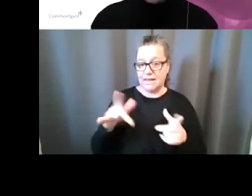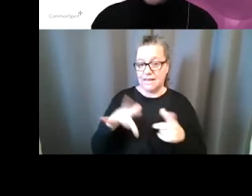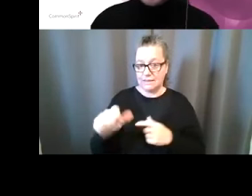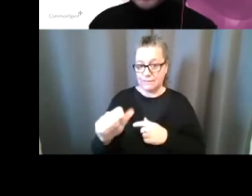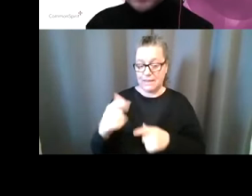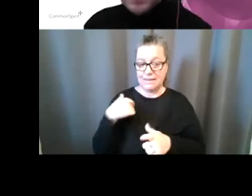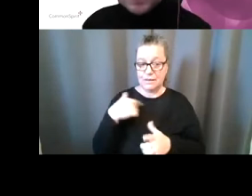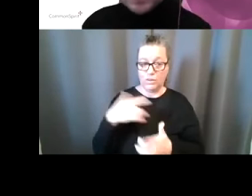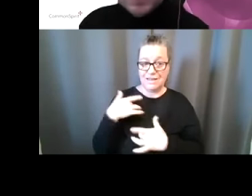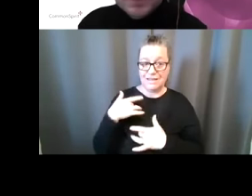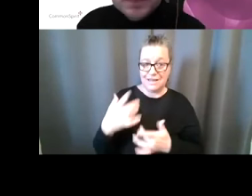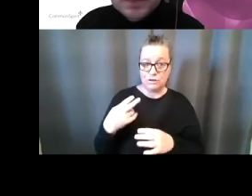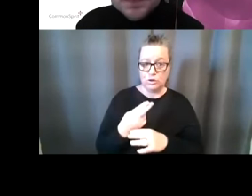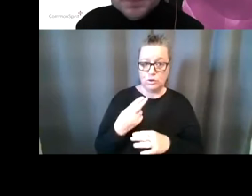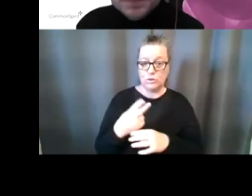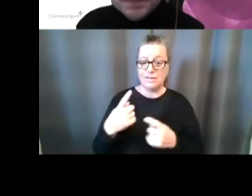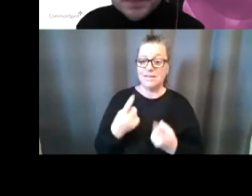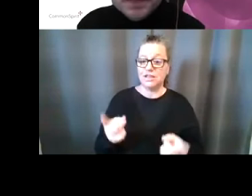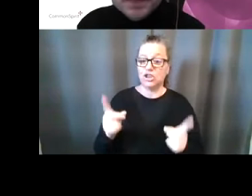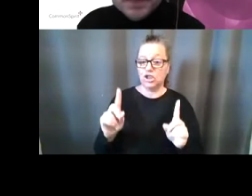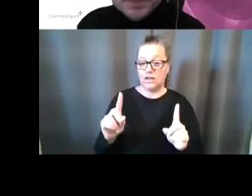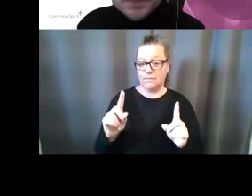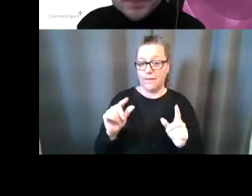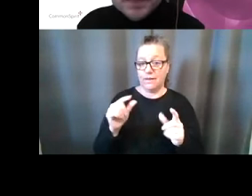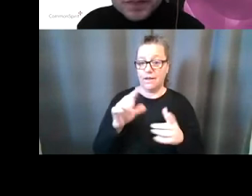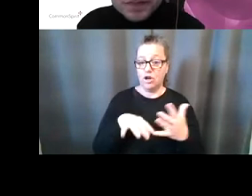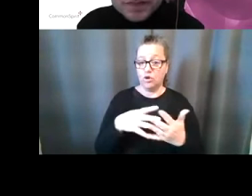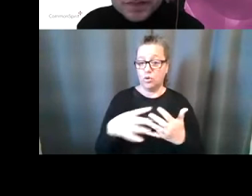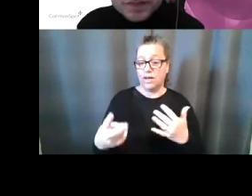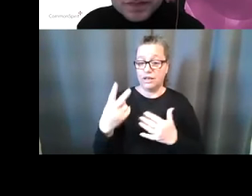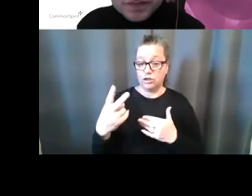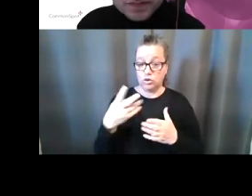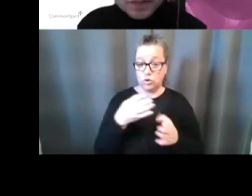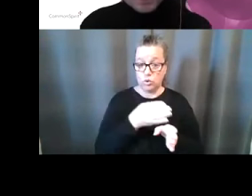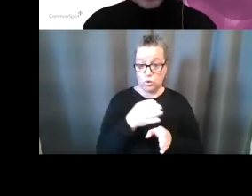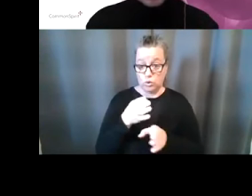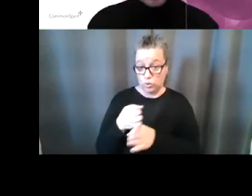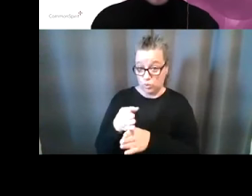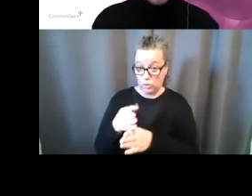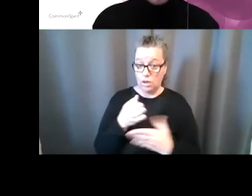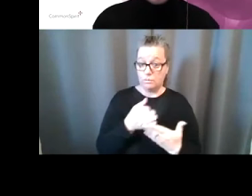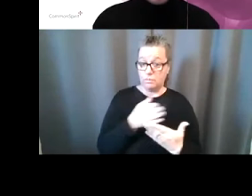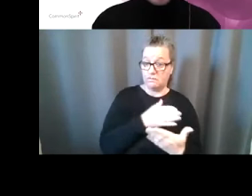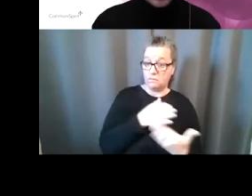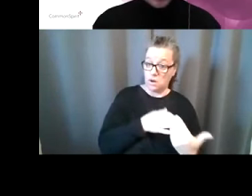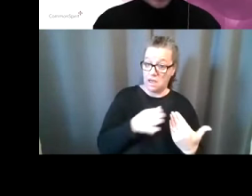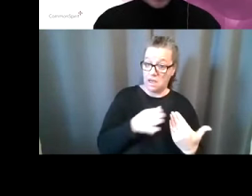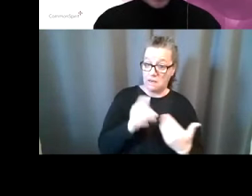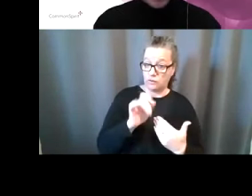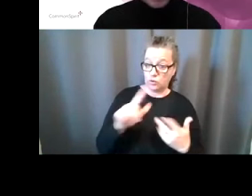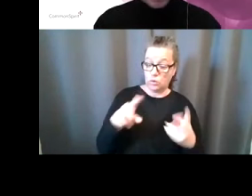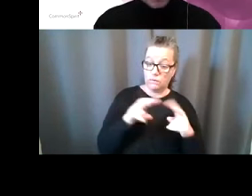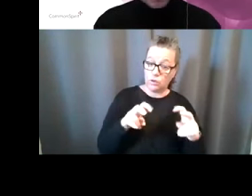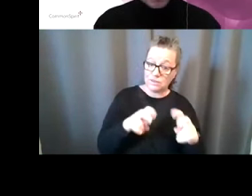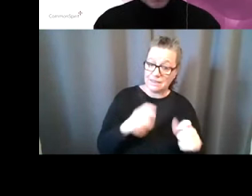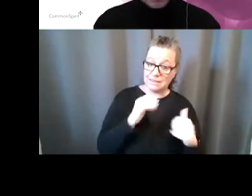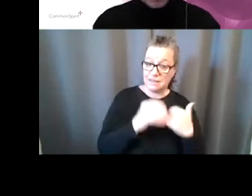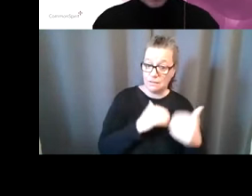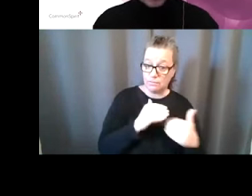typically use this achievement grid in 2 main ways. We might use it as a before and after tool for assessing a